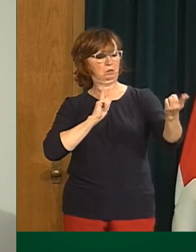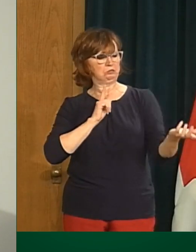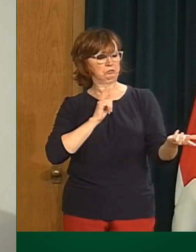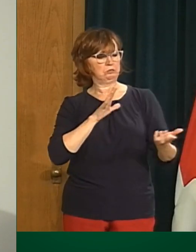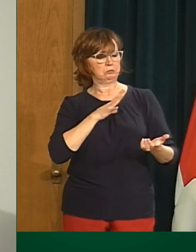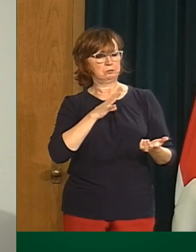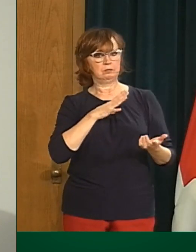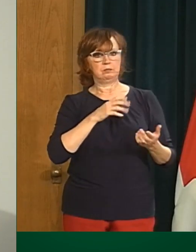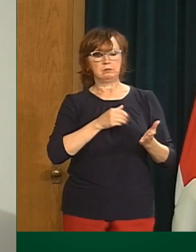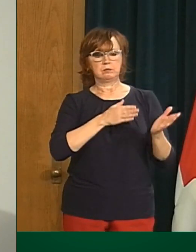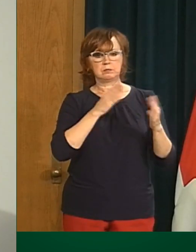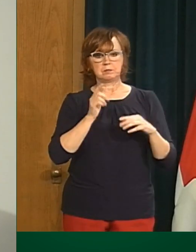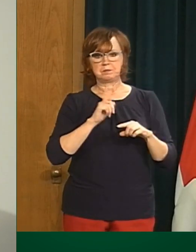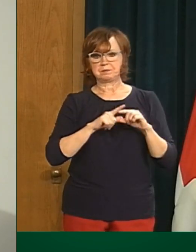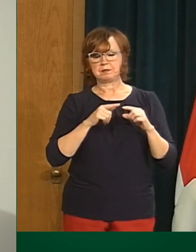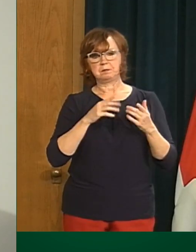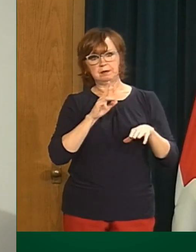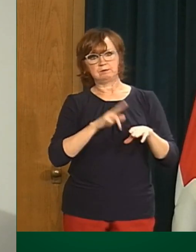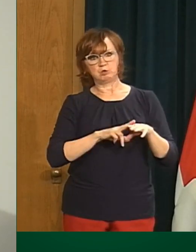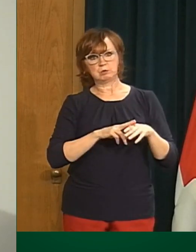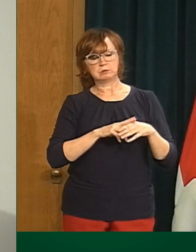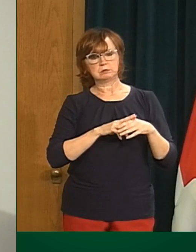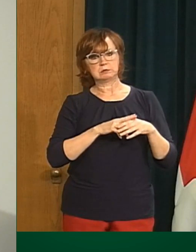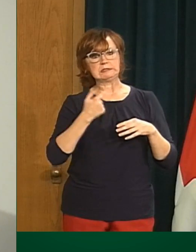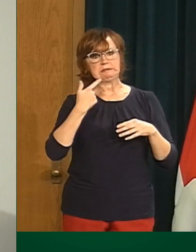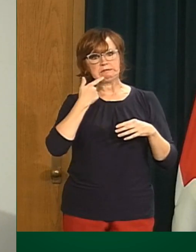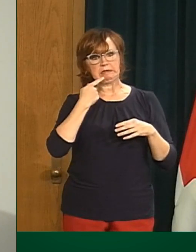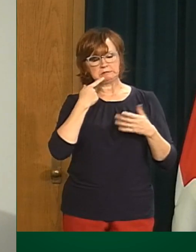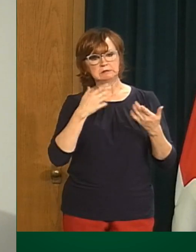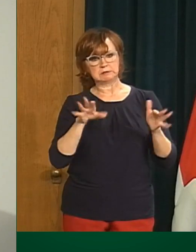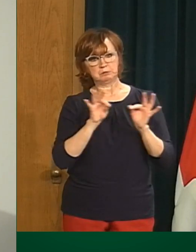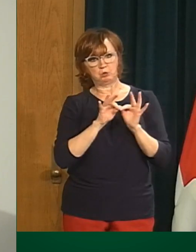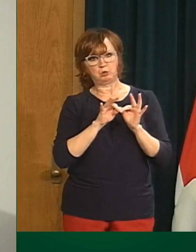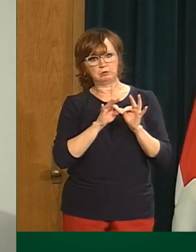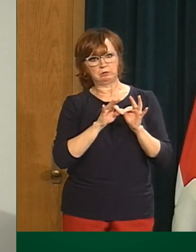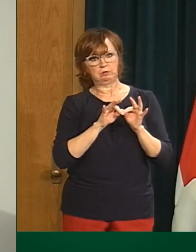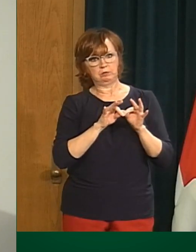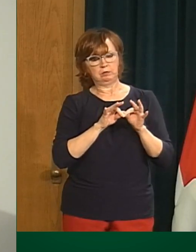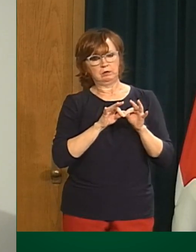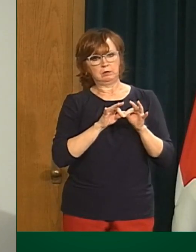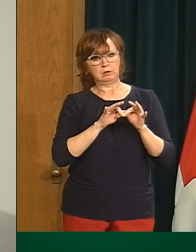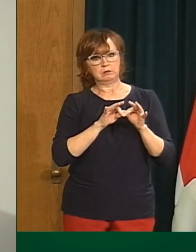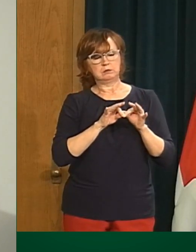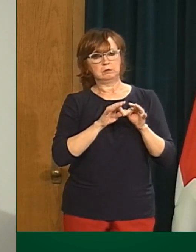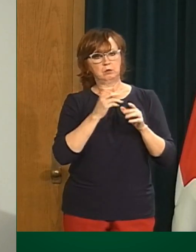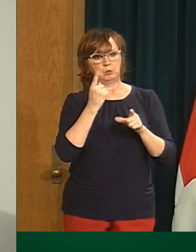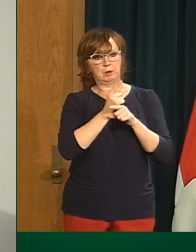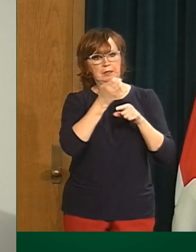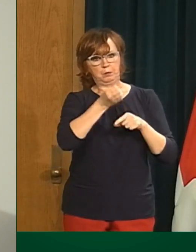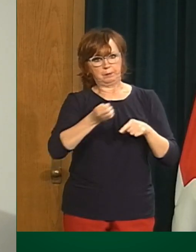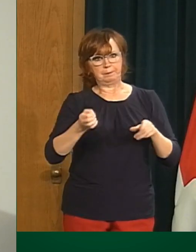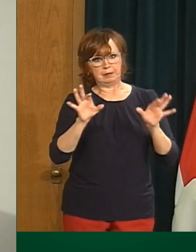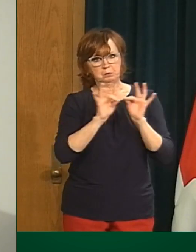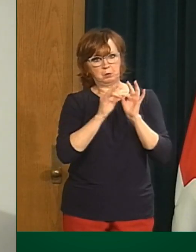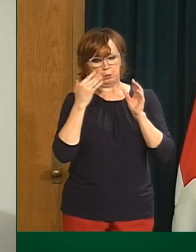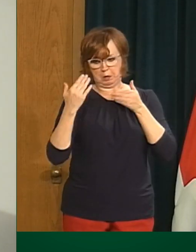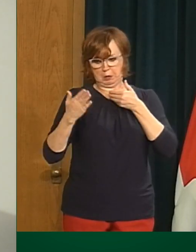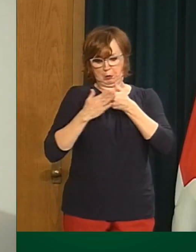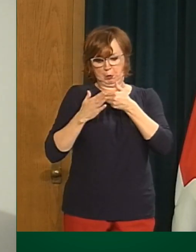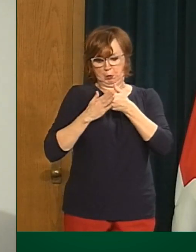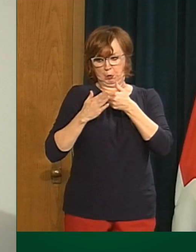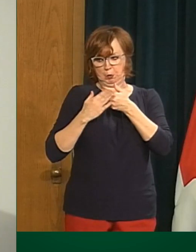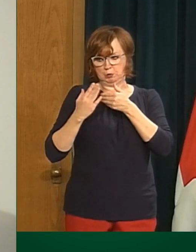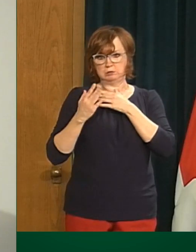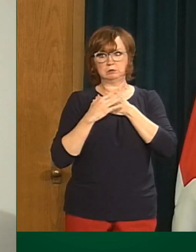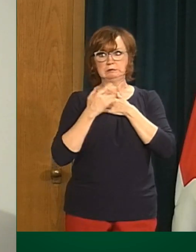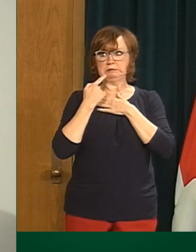PPE is required. For dental care, PPE appropriate to the procedure is required. So that has to be ensured by medical